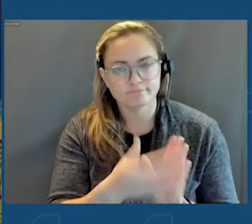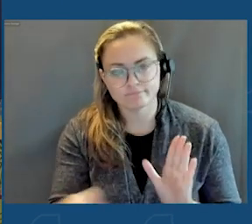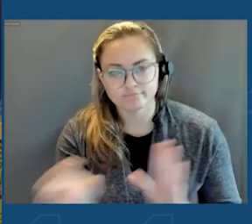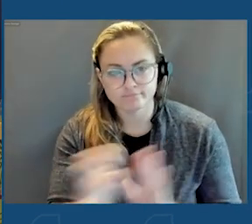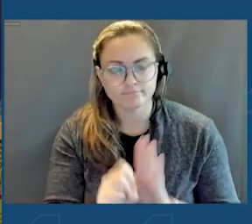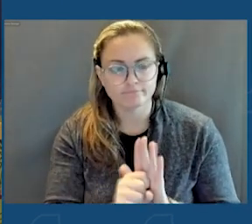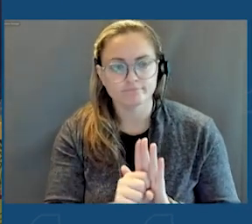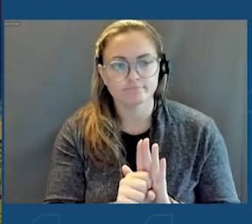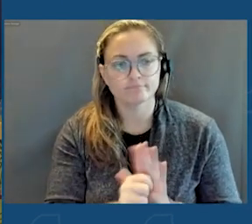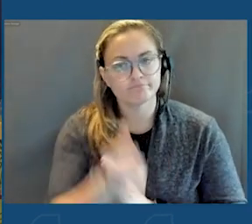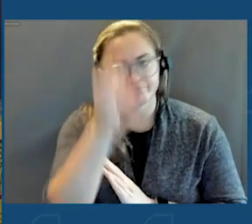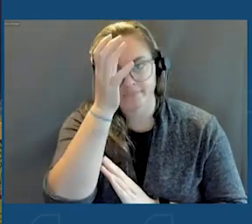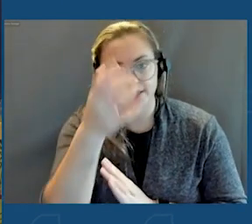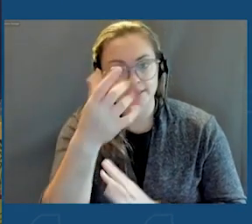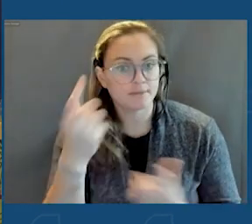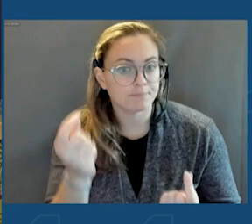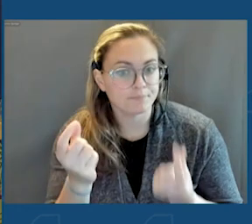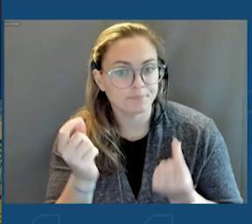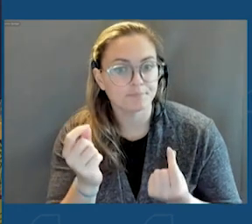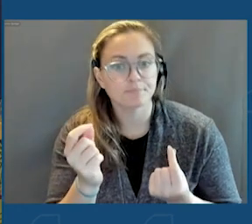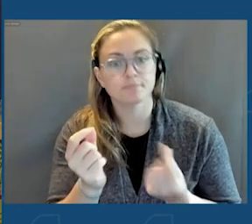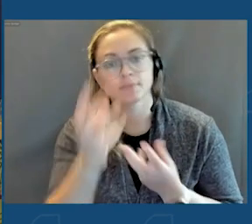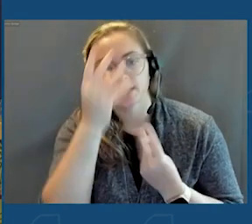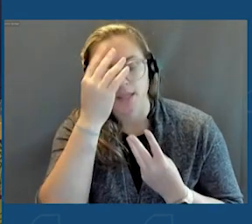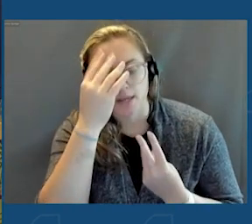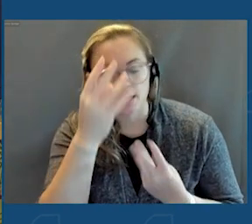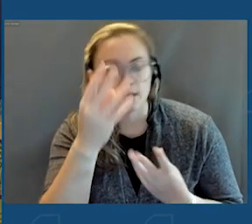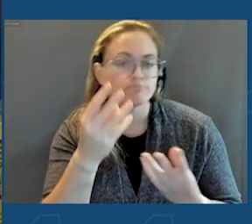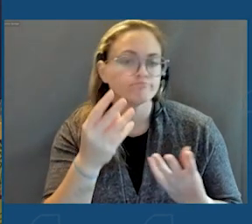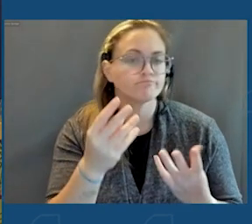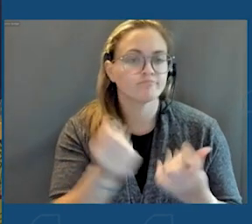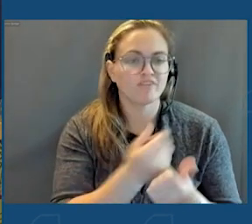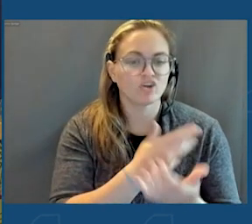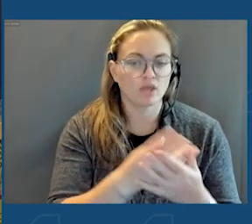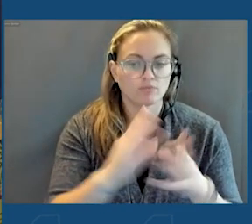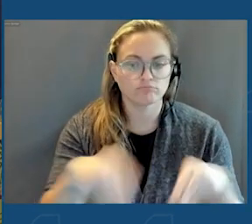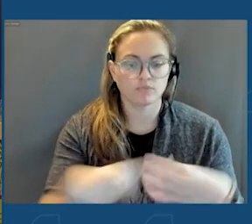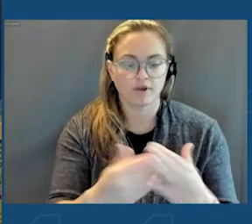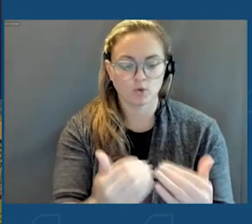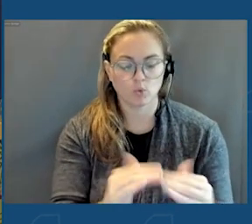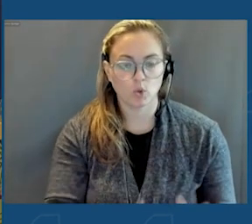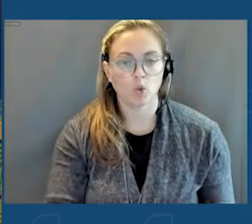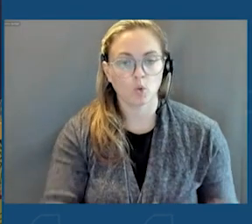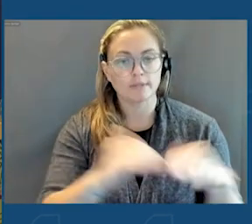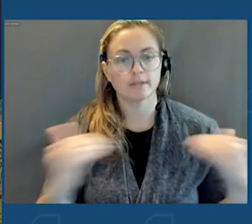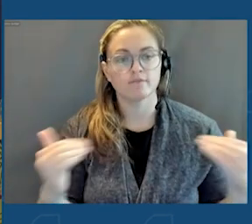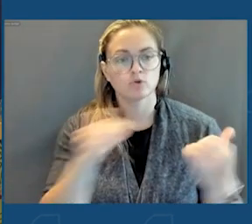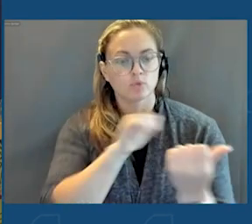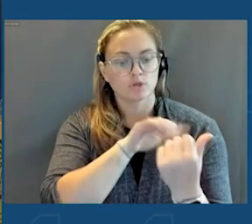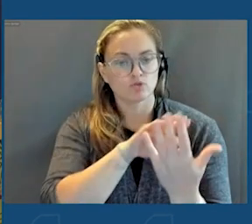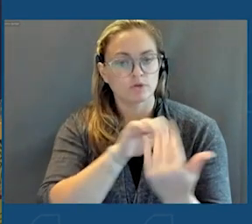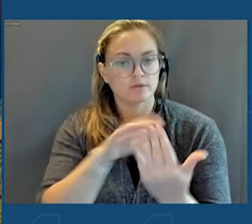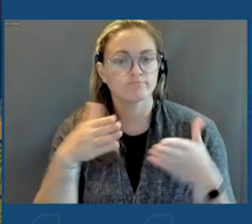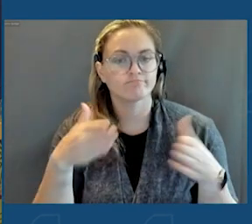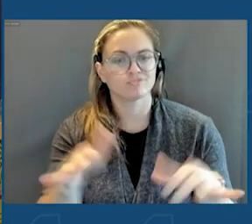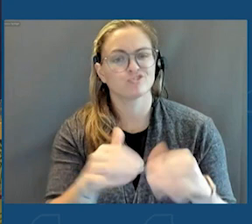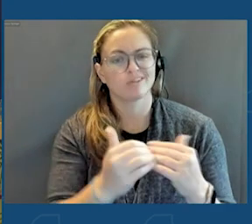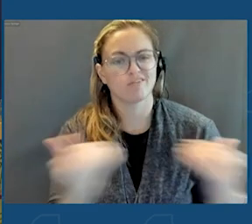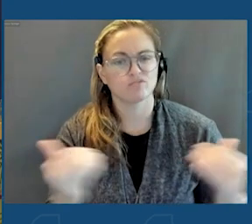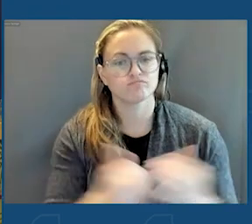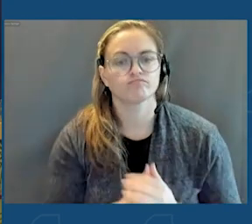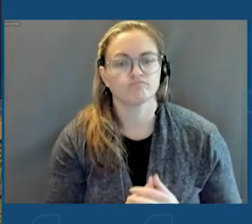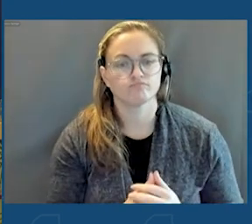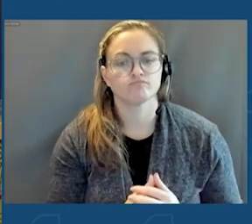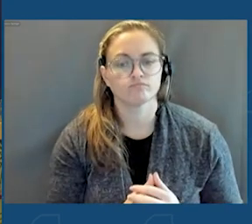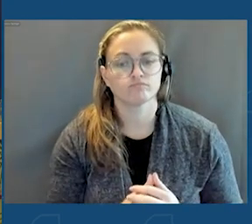The concept is to get the data and the information to the lowest level so that we can address this on a street level. The